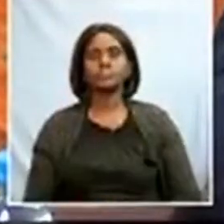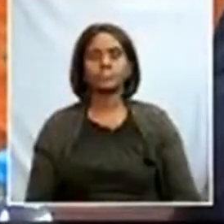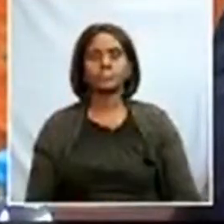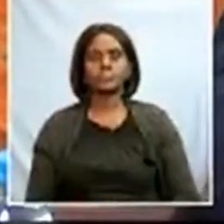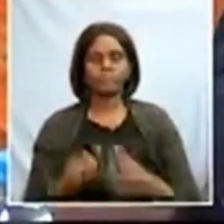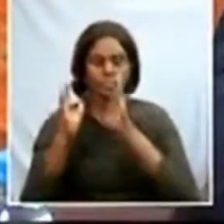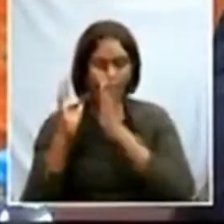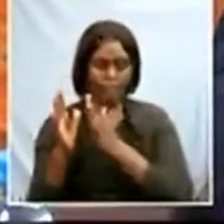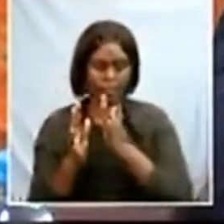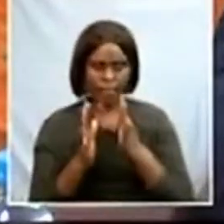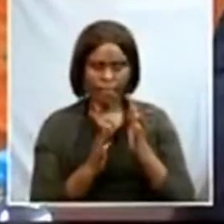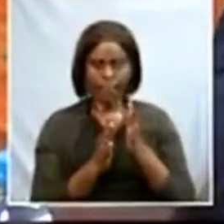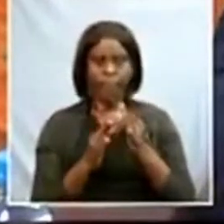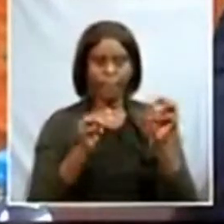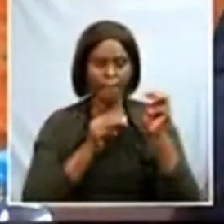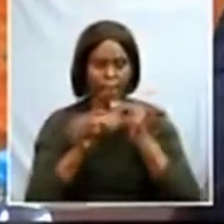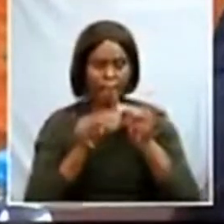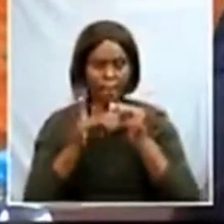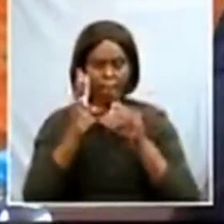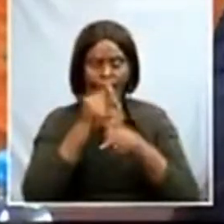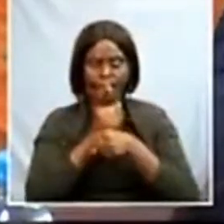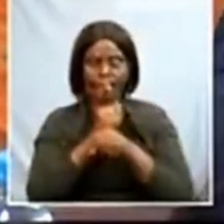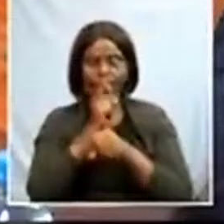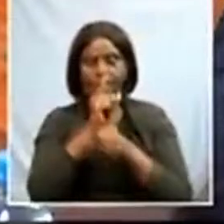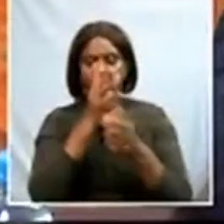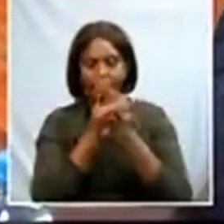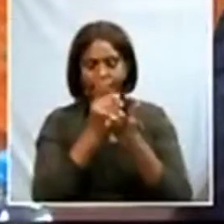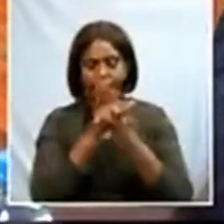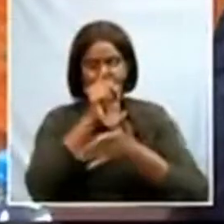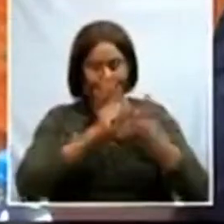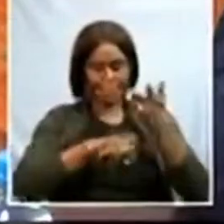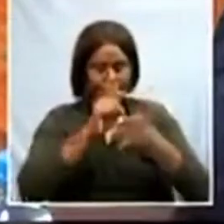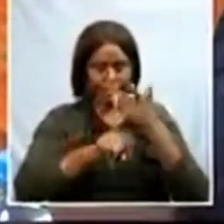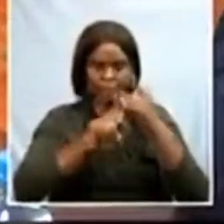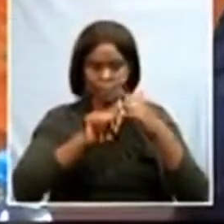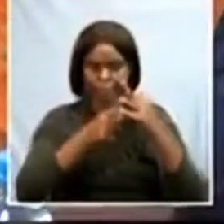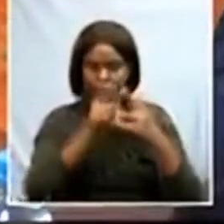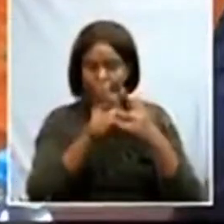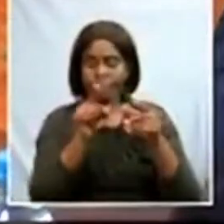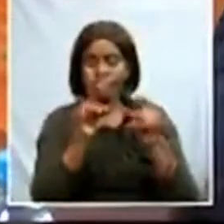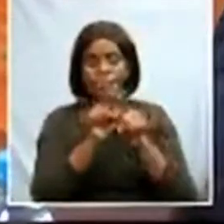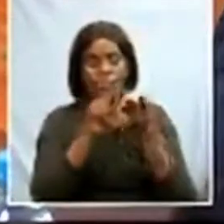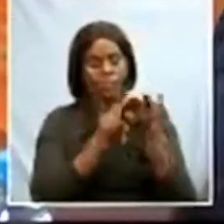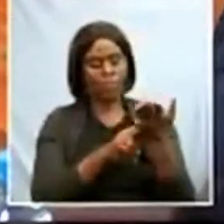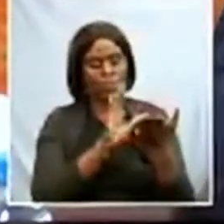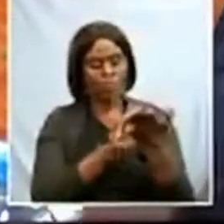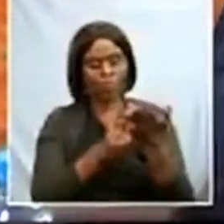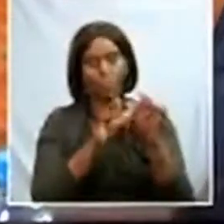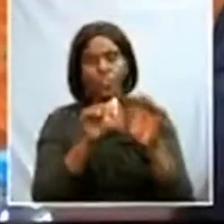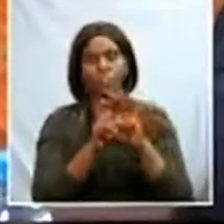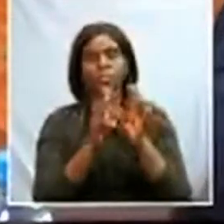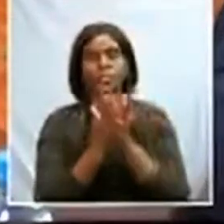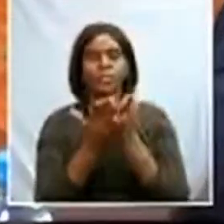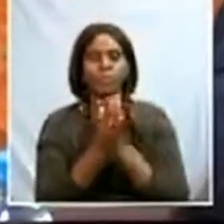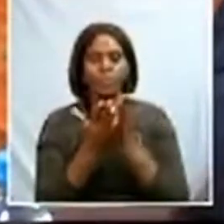major measures, management to ensure that the funds deducted at source are recorded in our ledgers.